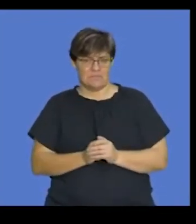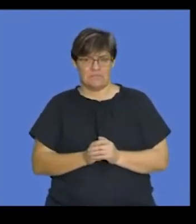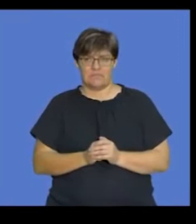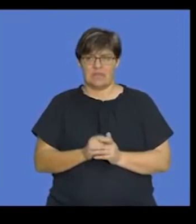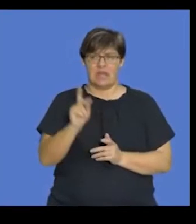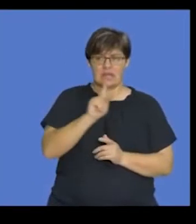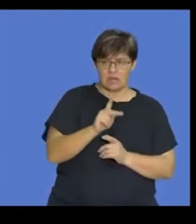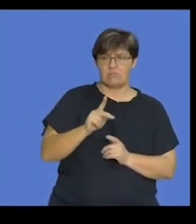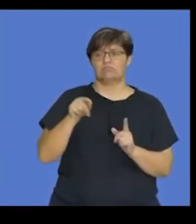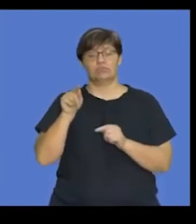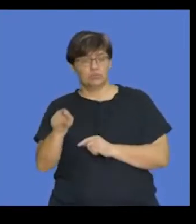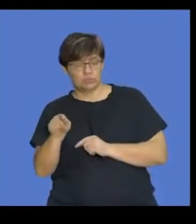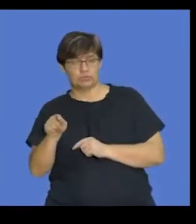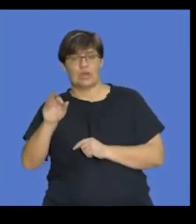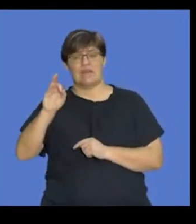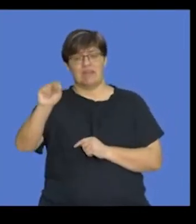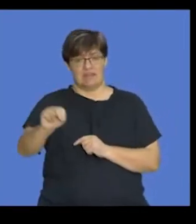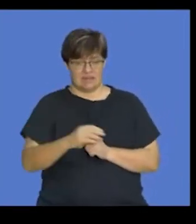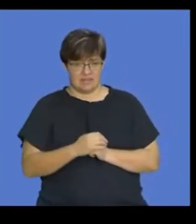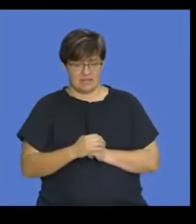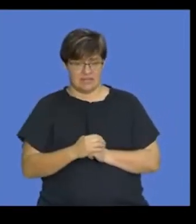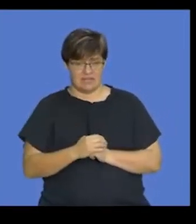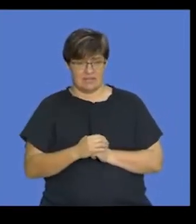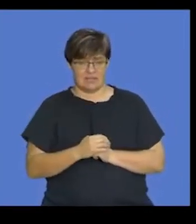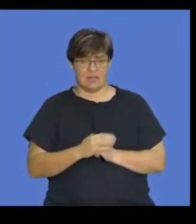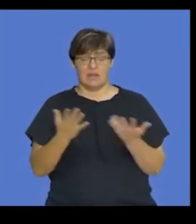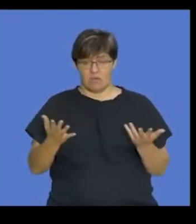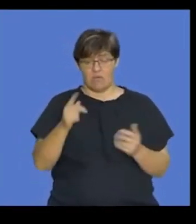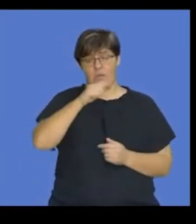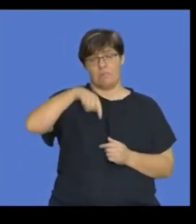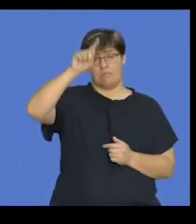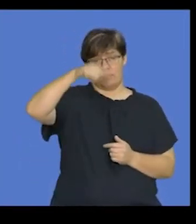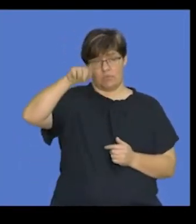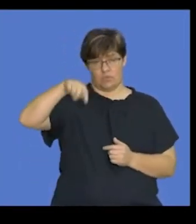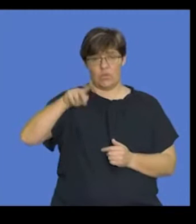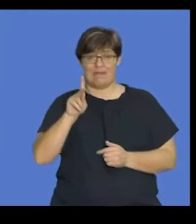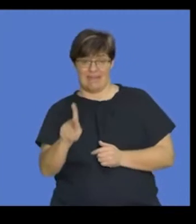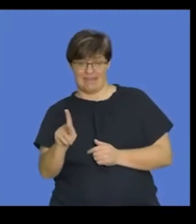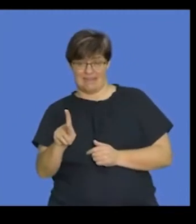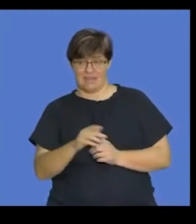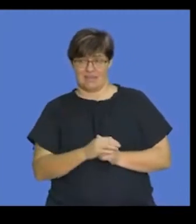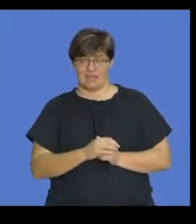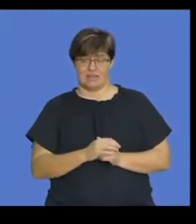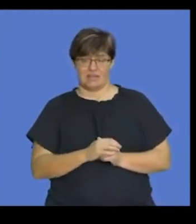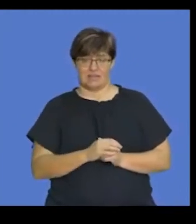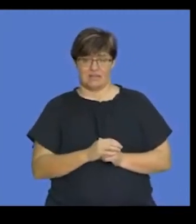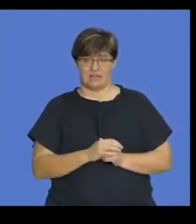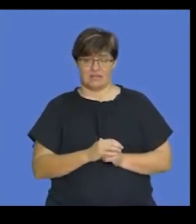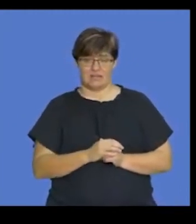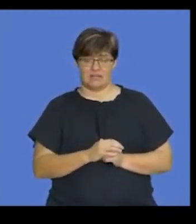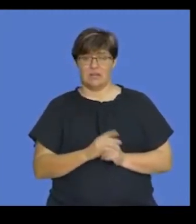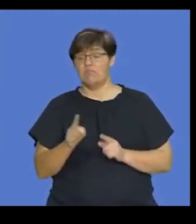Kinetic friction to Fn. But now, it's mu with the